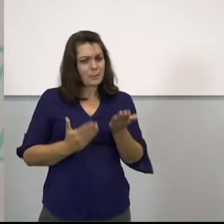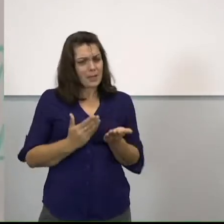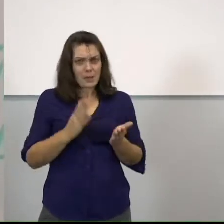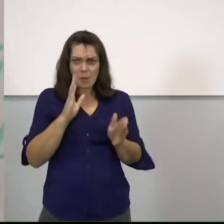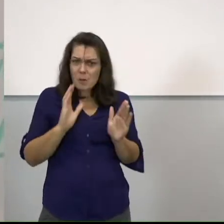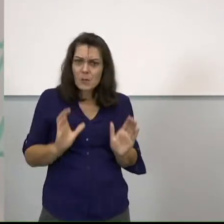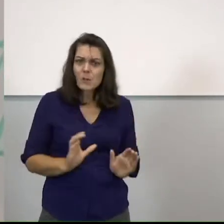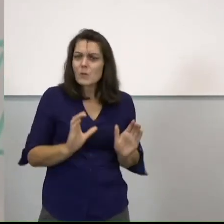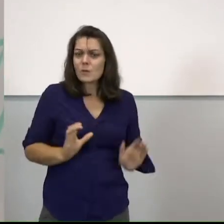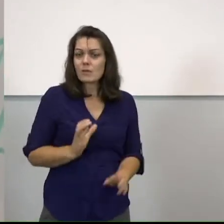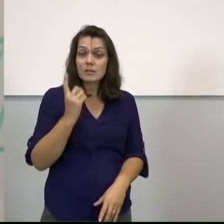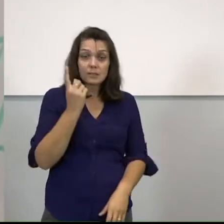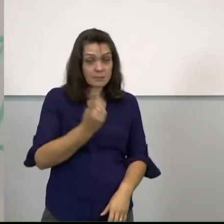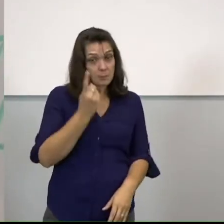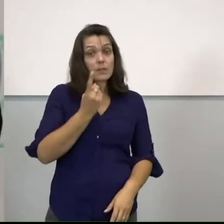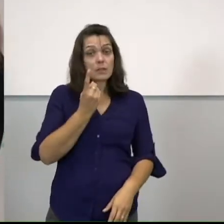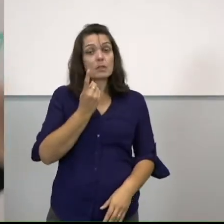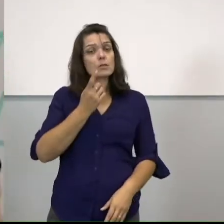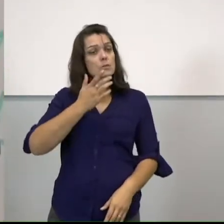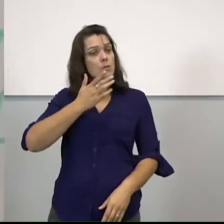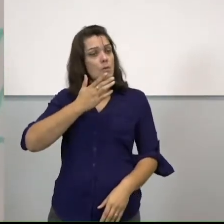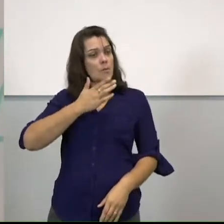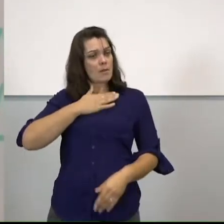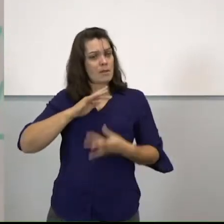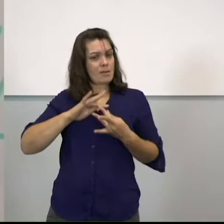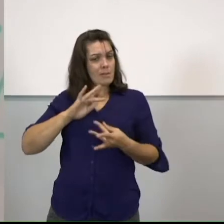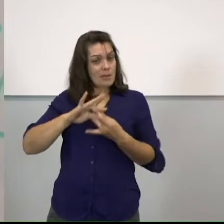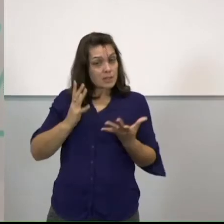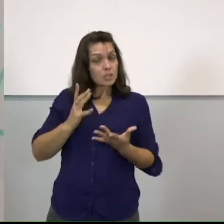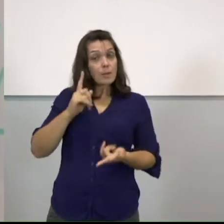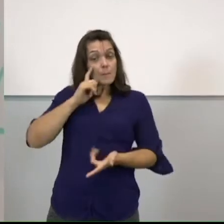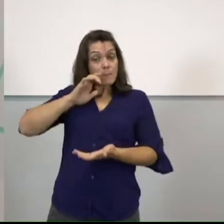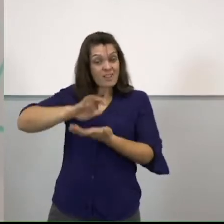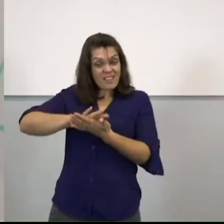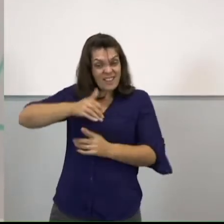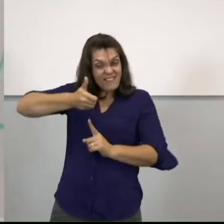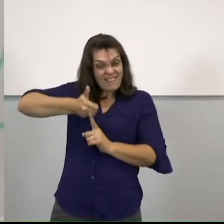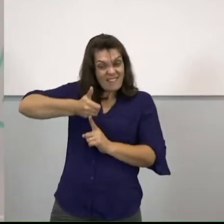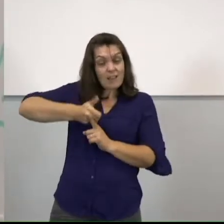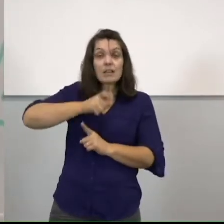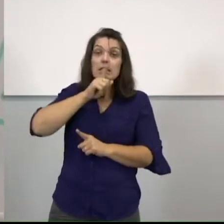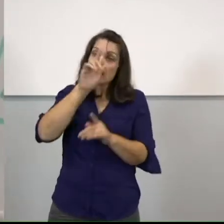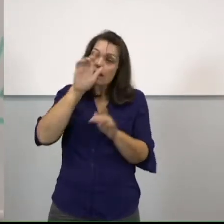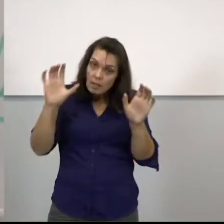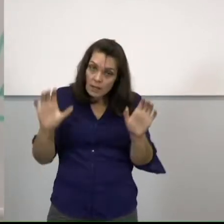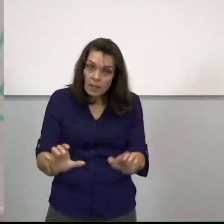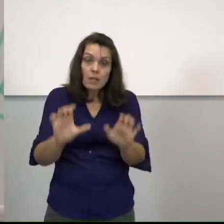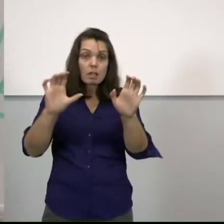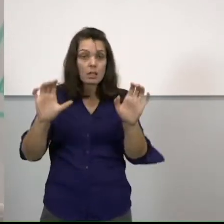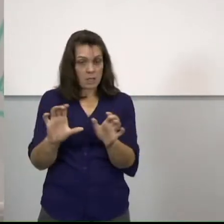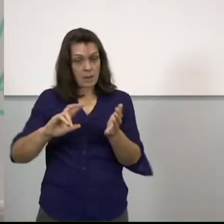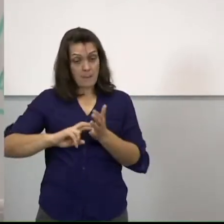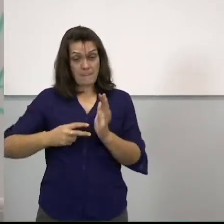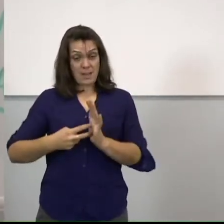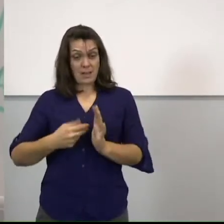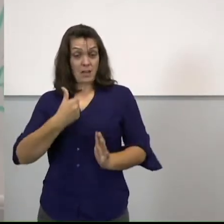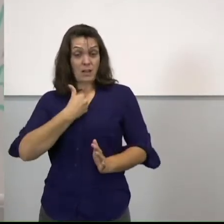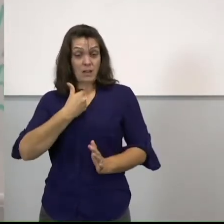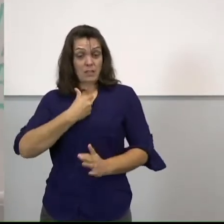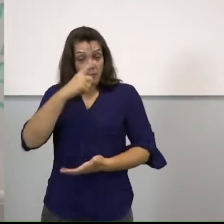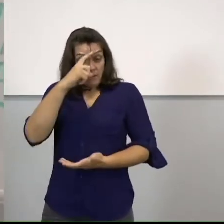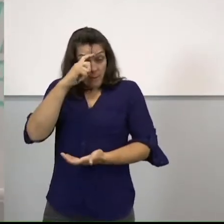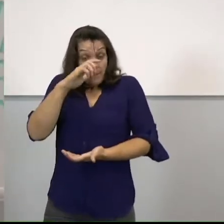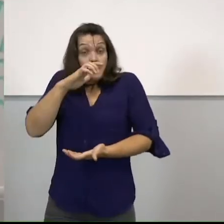action. So when I say believe is an action word, that means that we, as